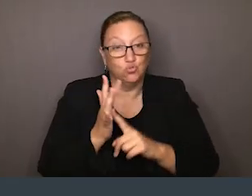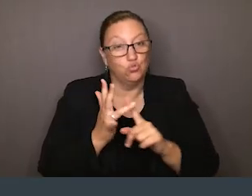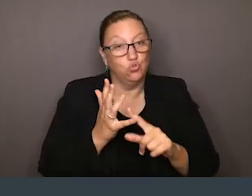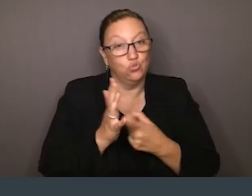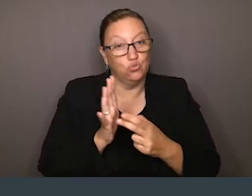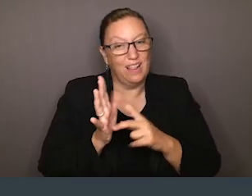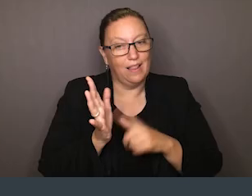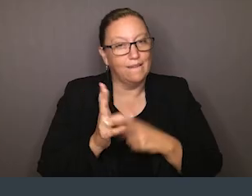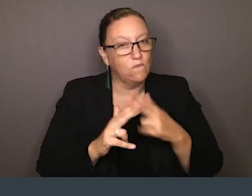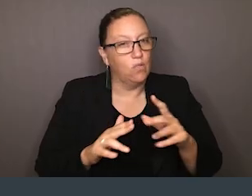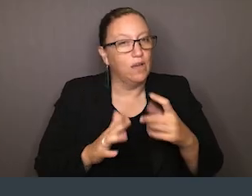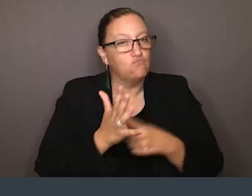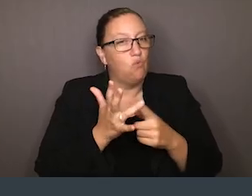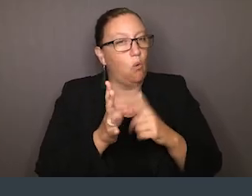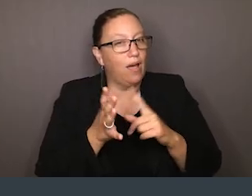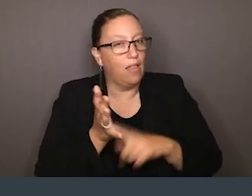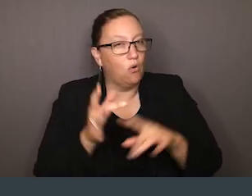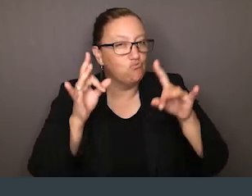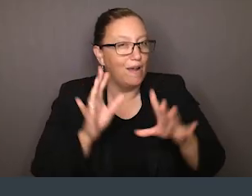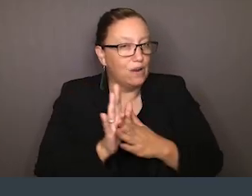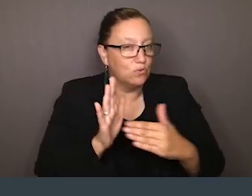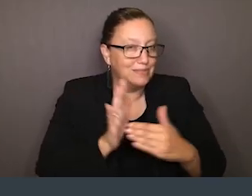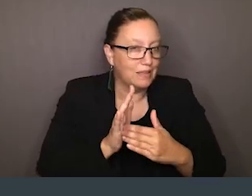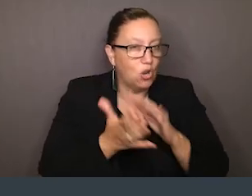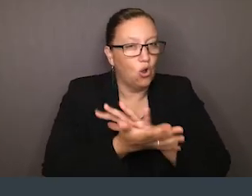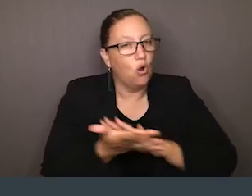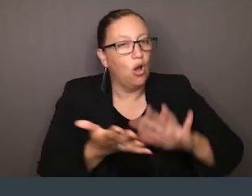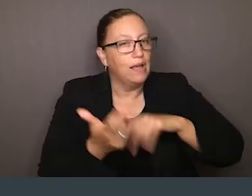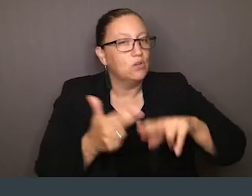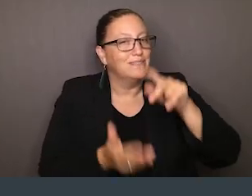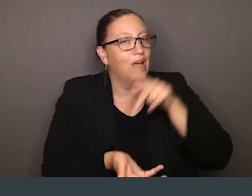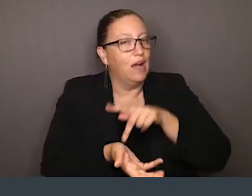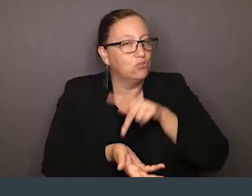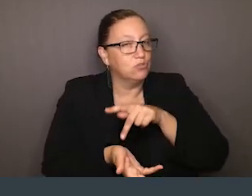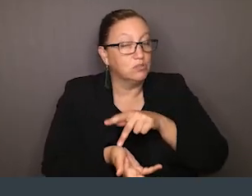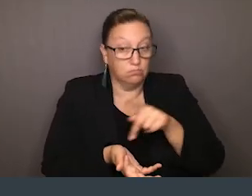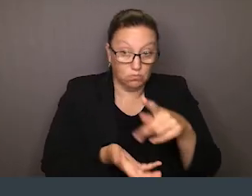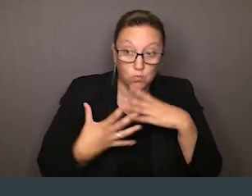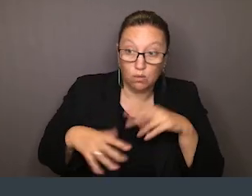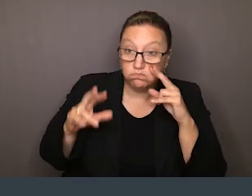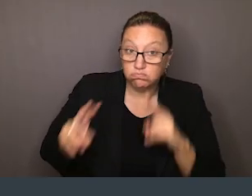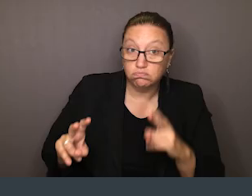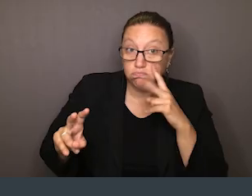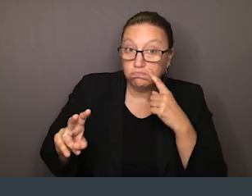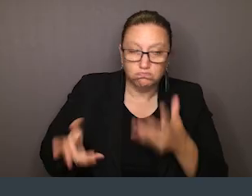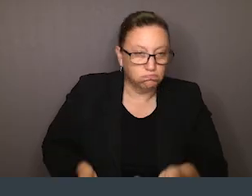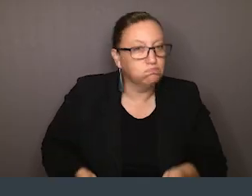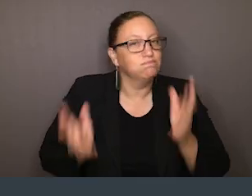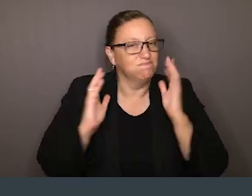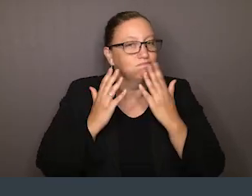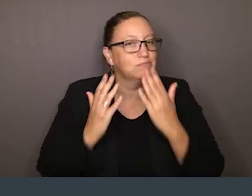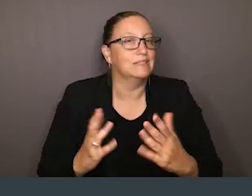Journal of the Royal Australian and New Zealand College of Psychiatrists. And we're very happy for people to have a look